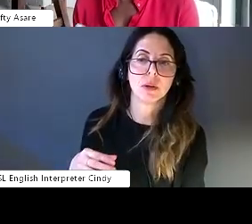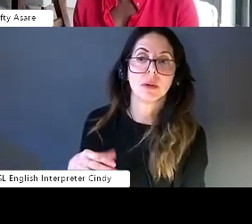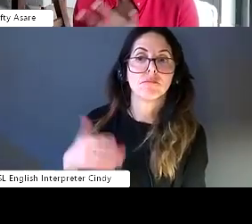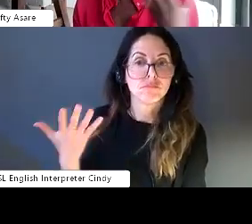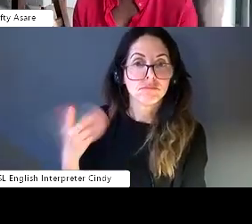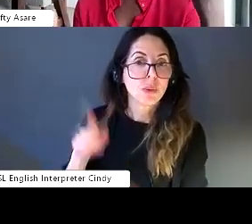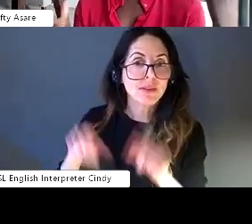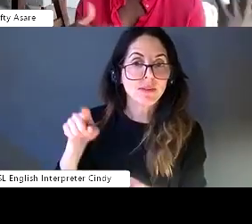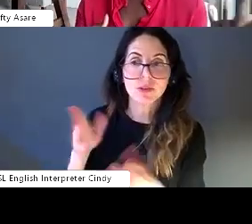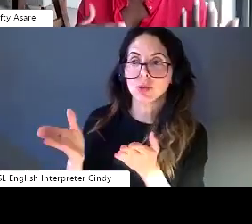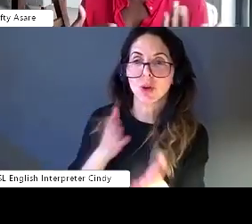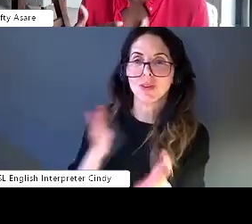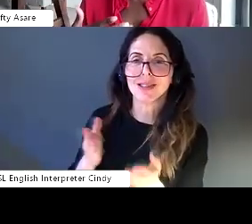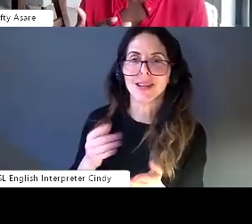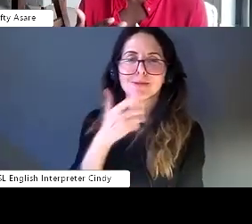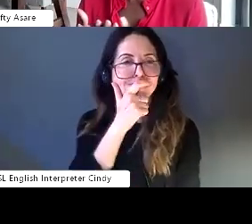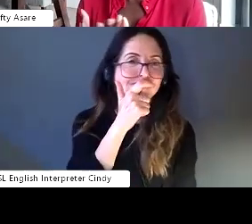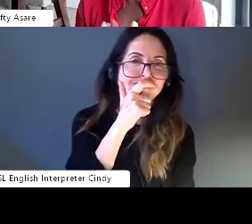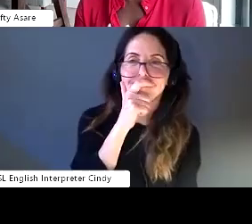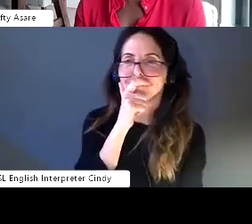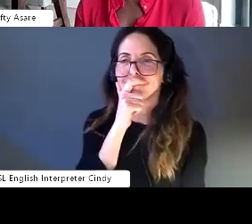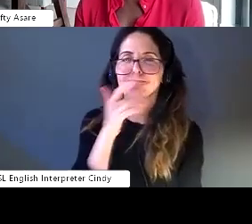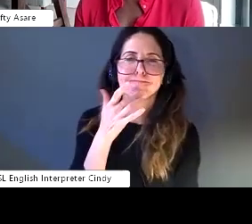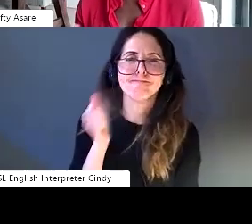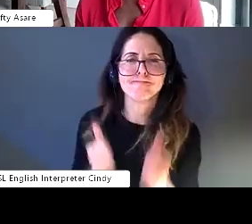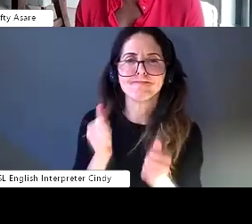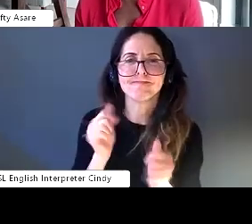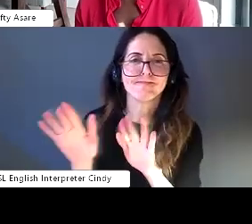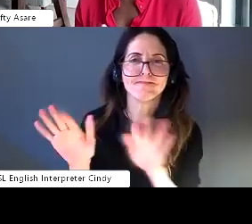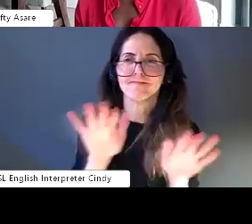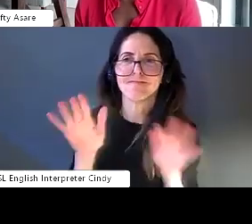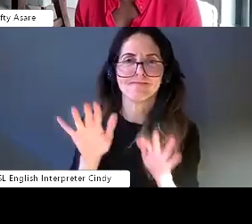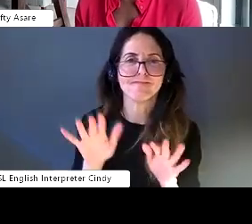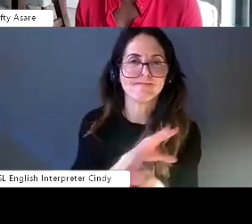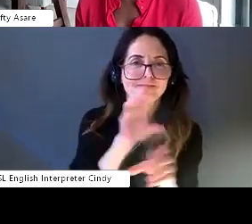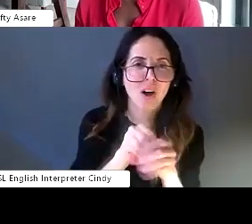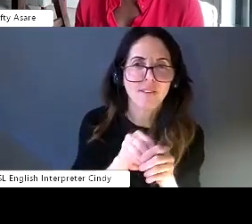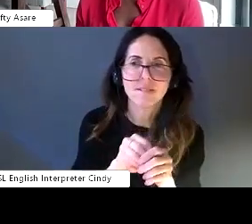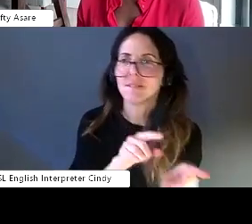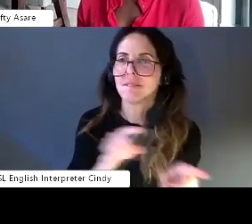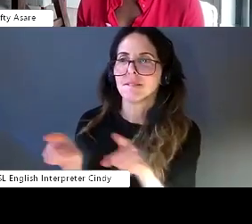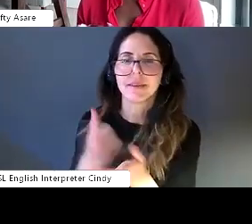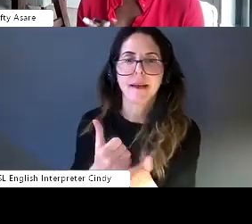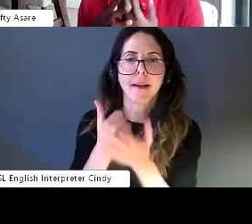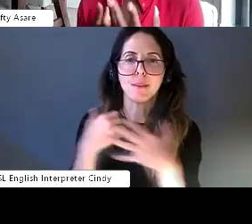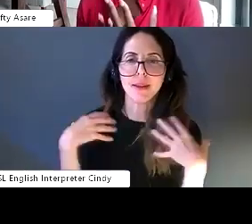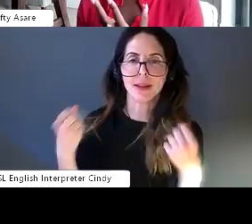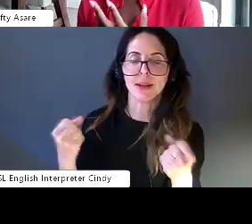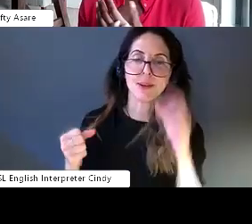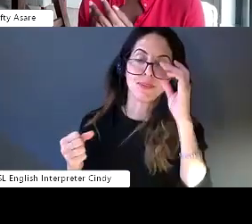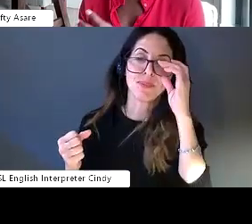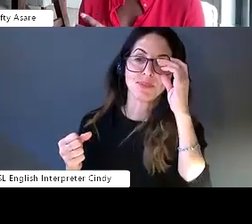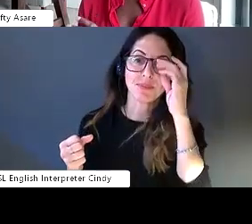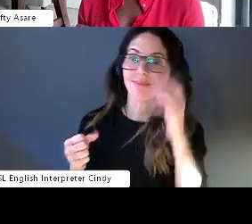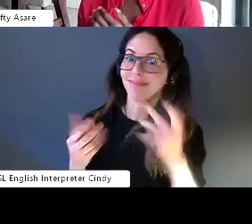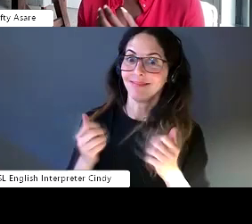to see what folks, want to gravitate to and want to engage in to heal. really the